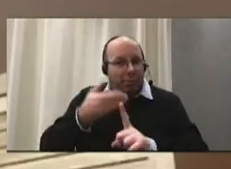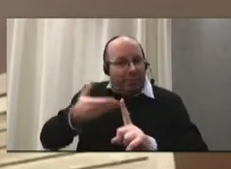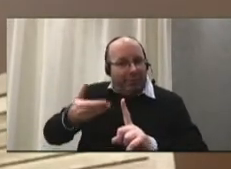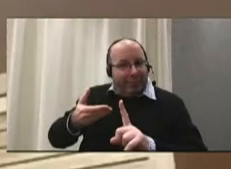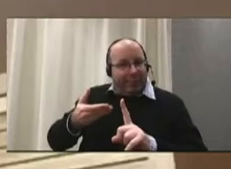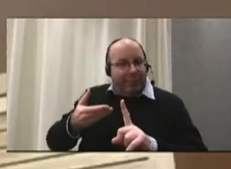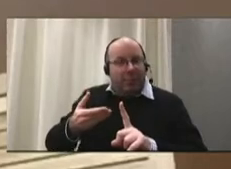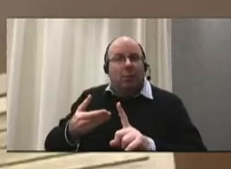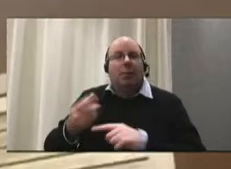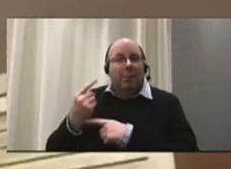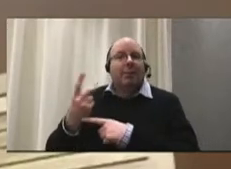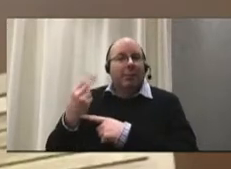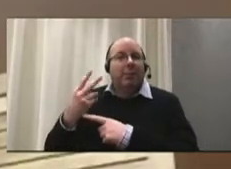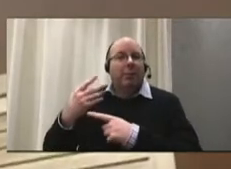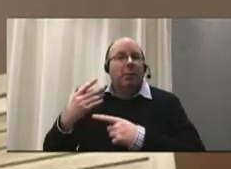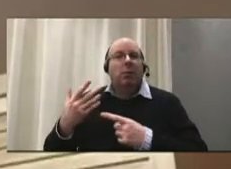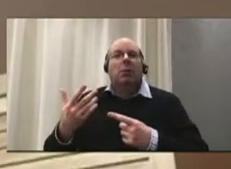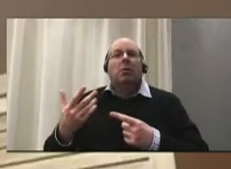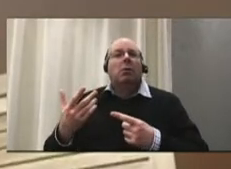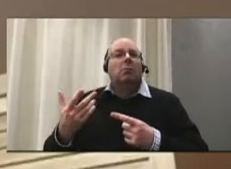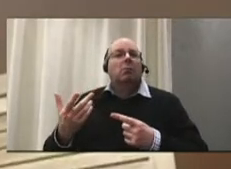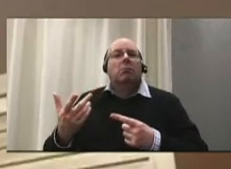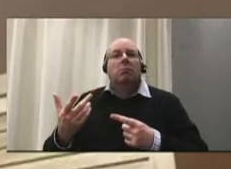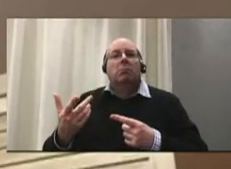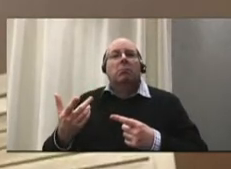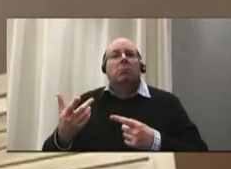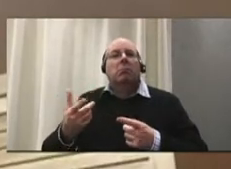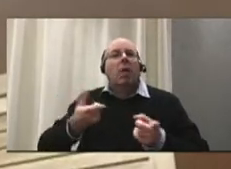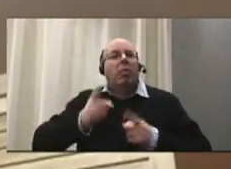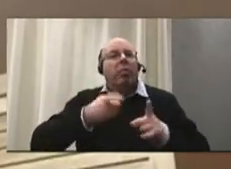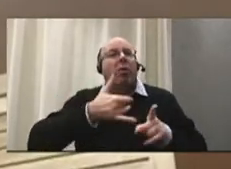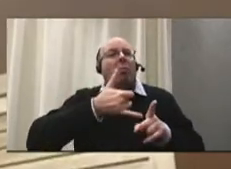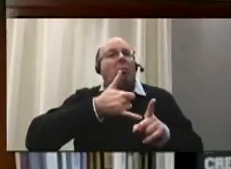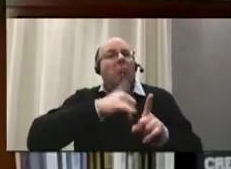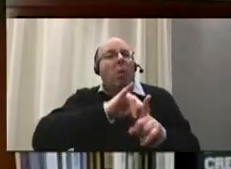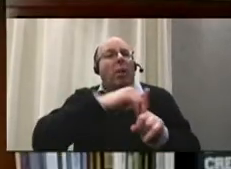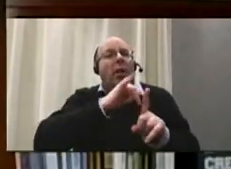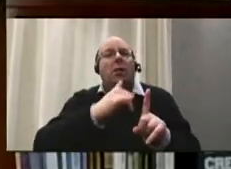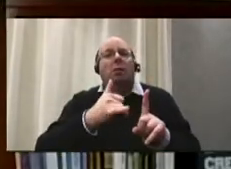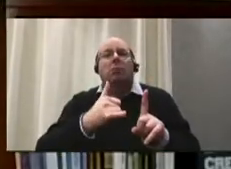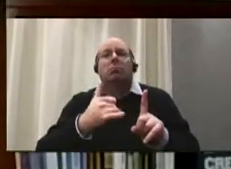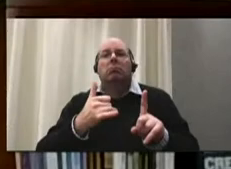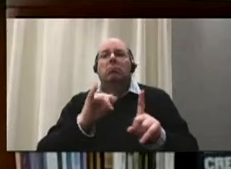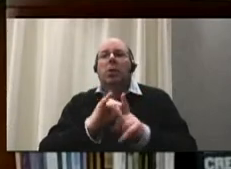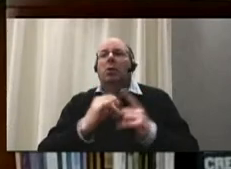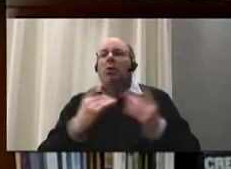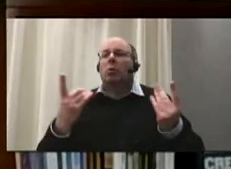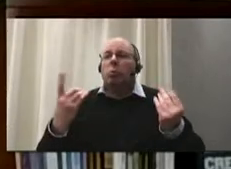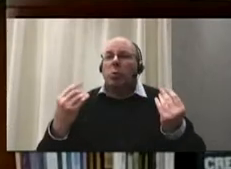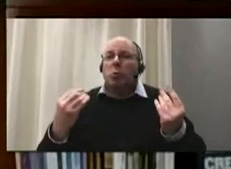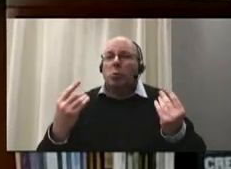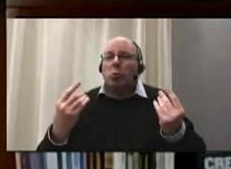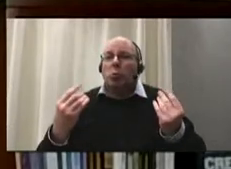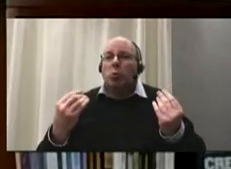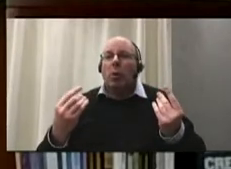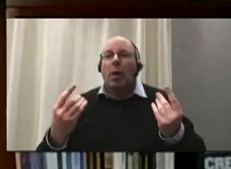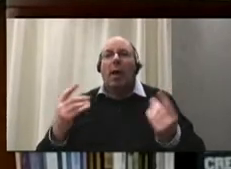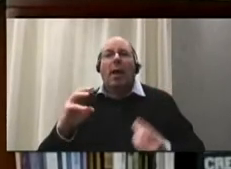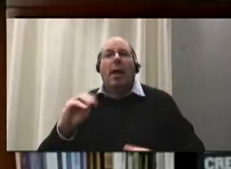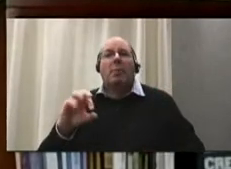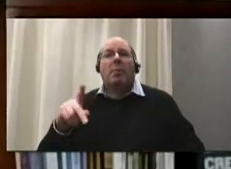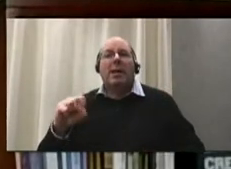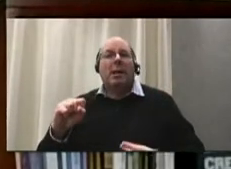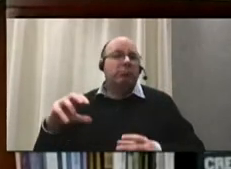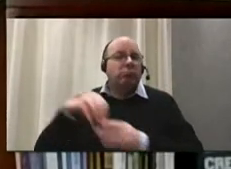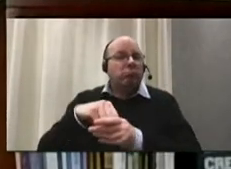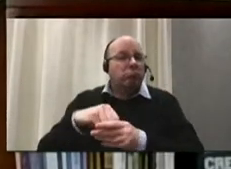what role can and should MCPS play in this? Well, nice to meet you, Renee, and thank you for asking that very important